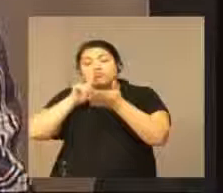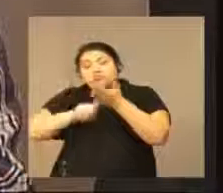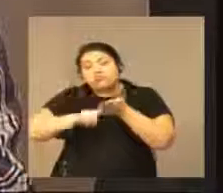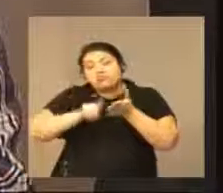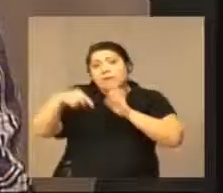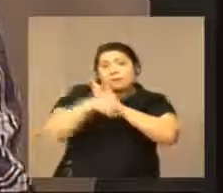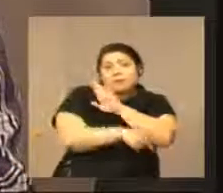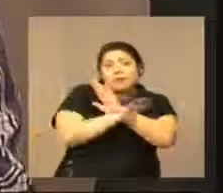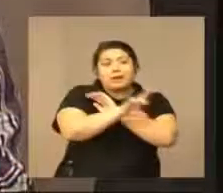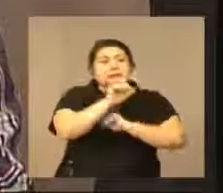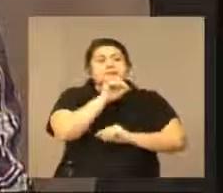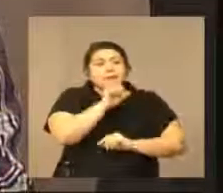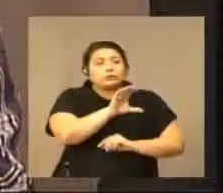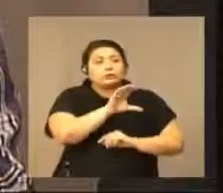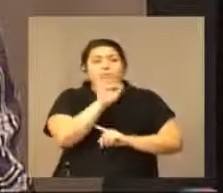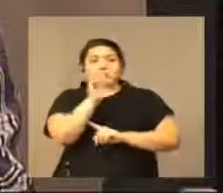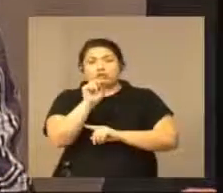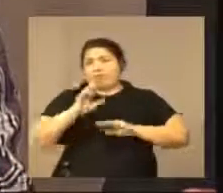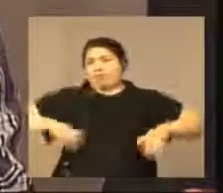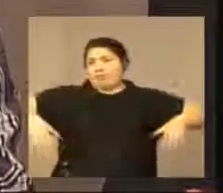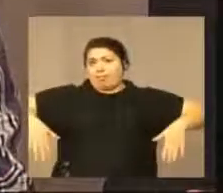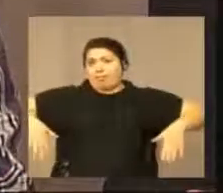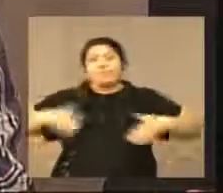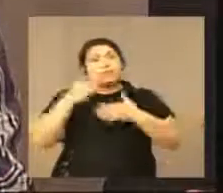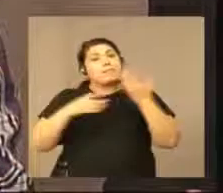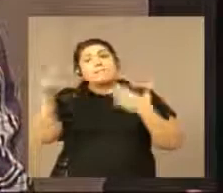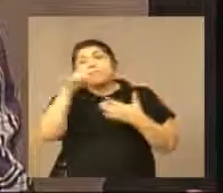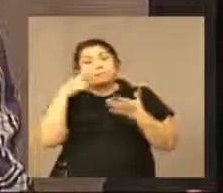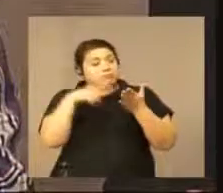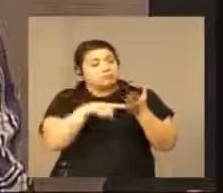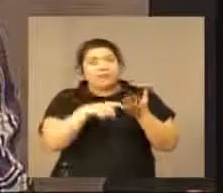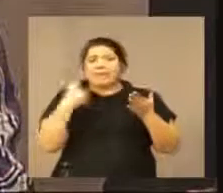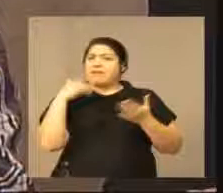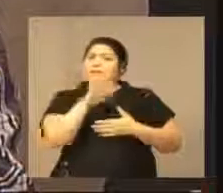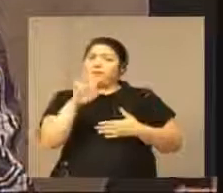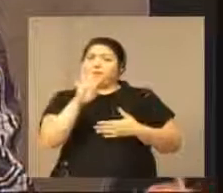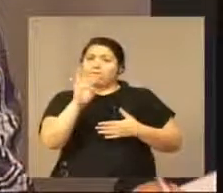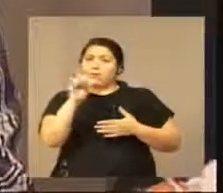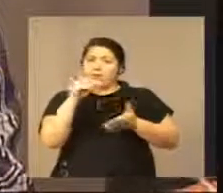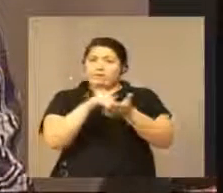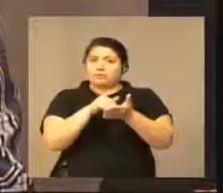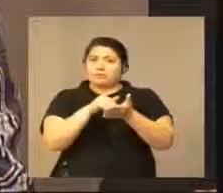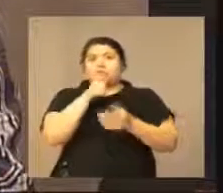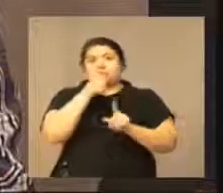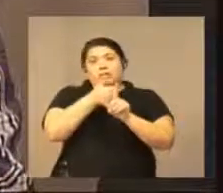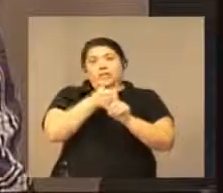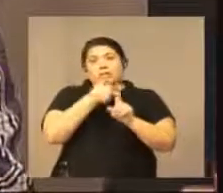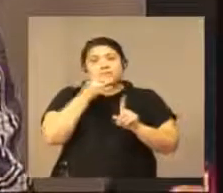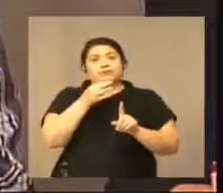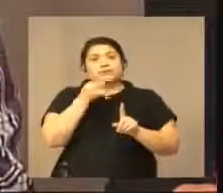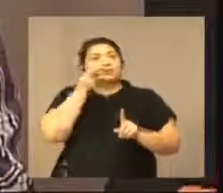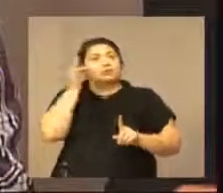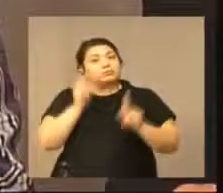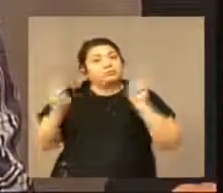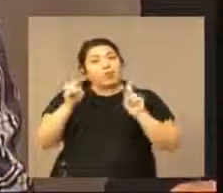seniors. However, some research indicate that there are approximately 40,000 Indigenous people 65